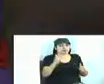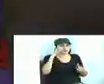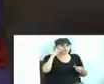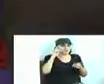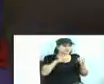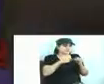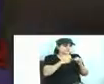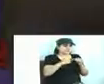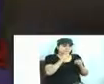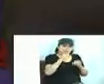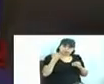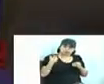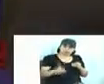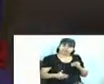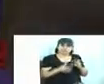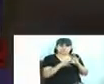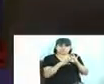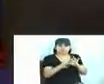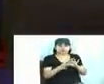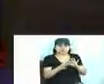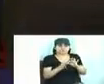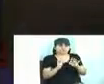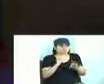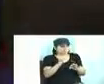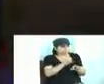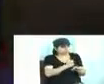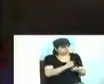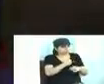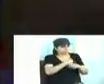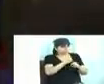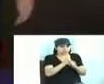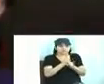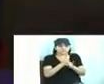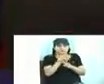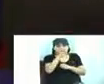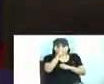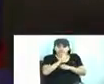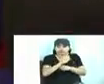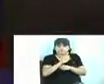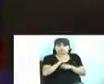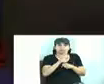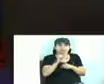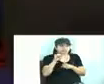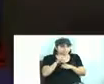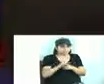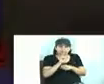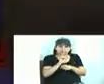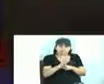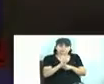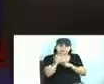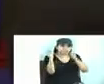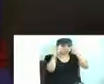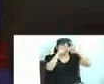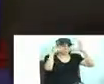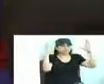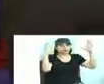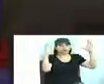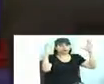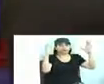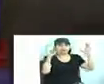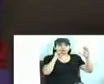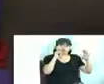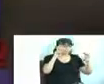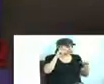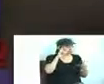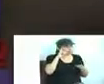relationship to ourselves, to one another, to creation, and to God Almighty. This is the vision. And I do not believe that this is a vision